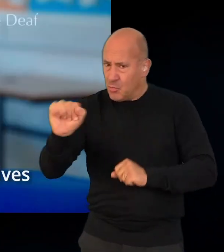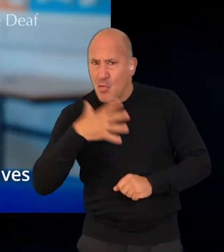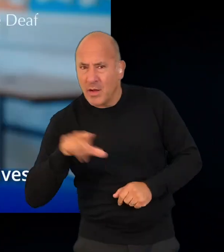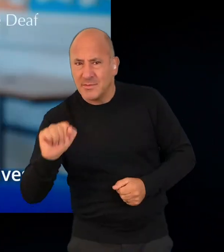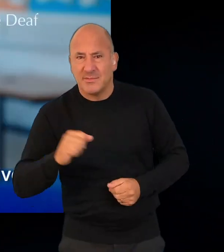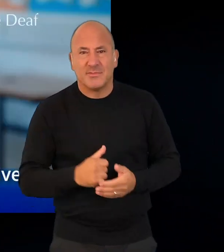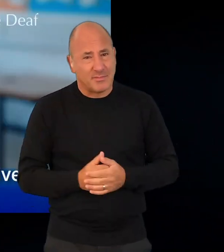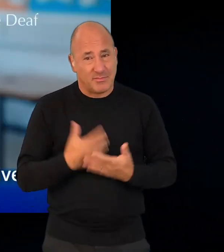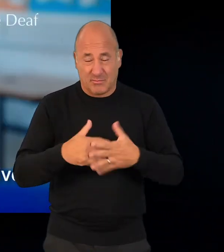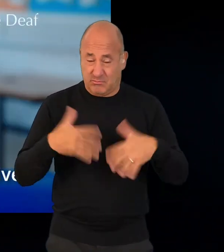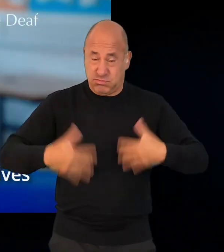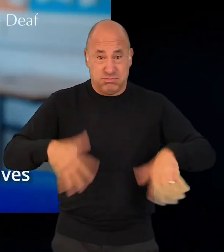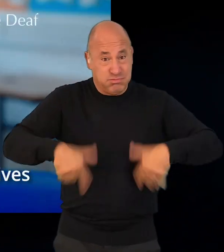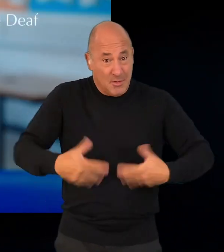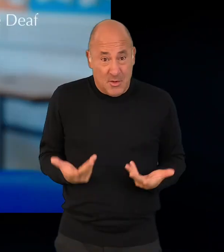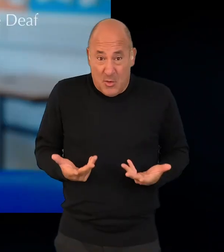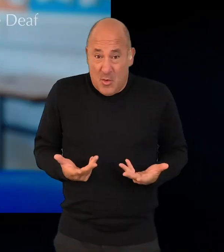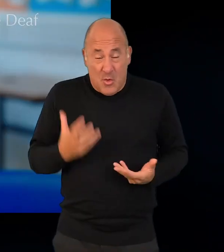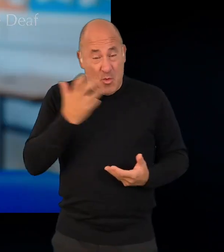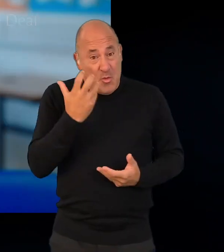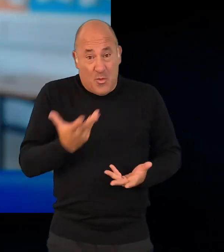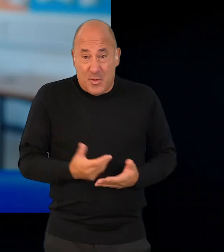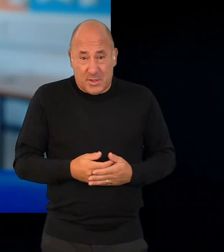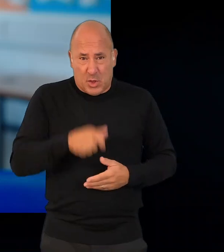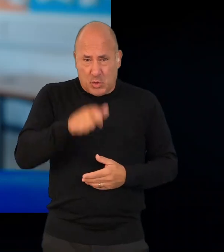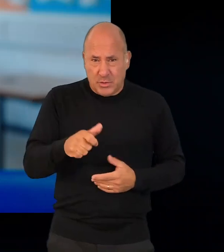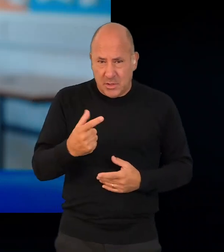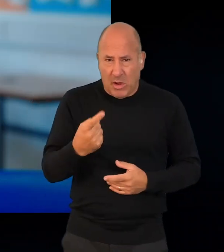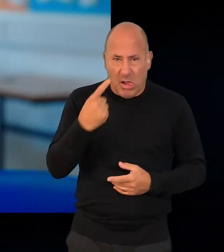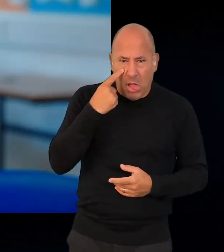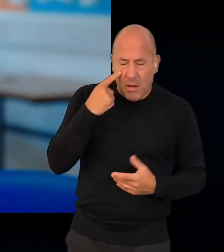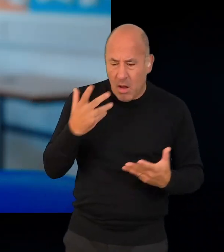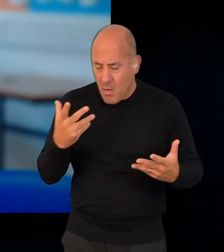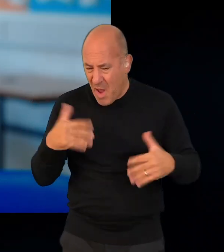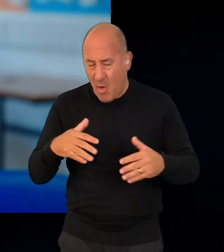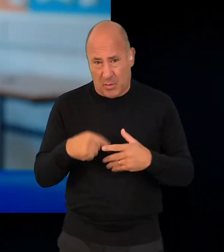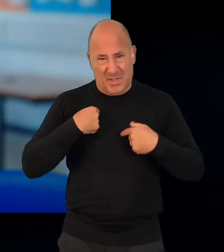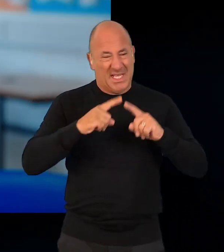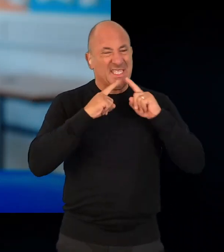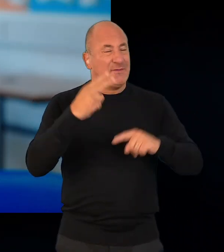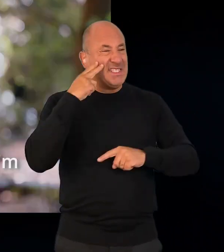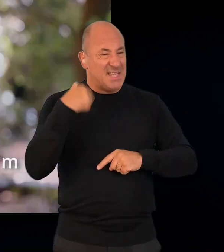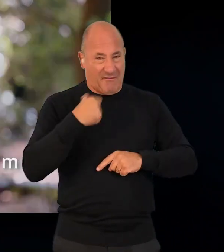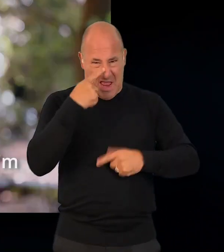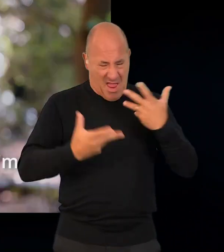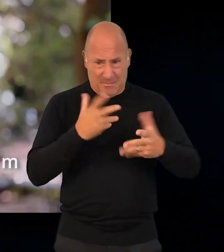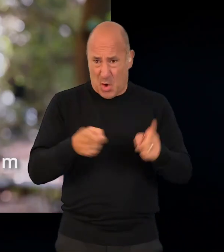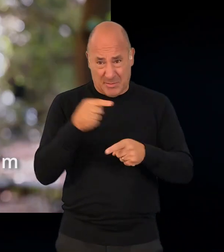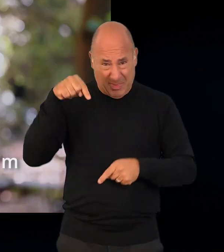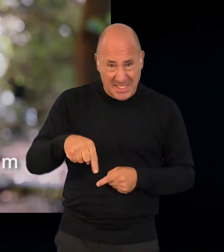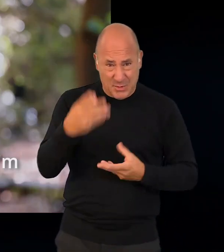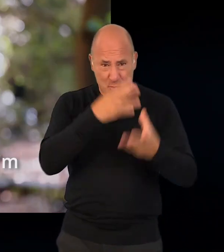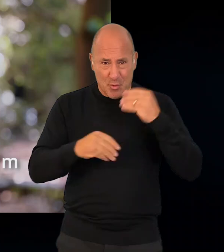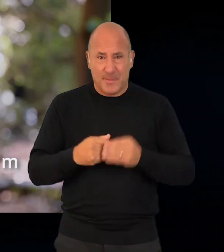think it's been really, really powerful, and it gives those students an experience that we can't hope to replicate as teachers of the deaf. As the founder of the